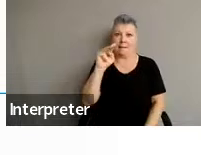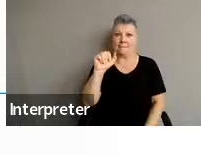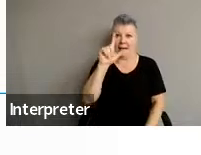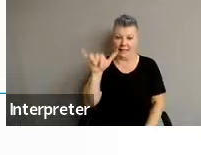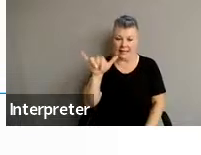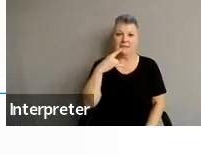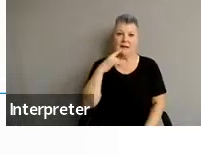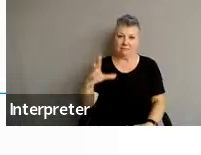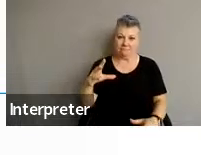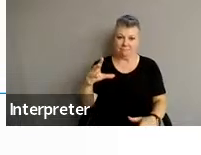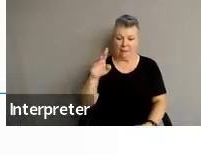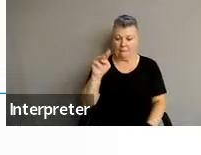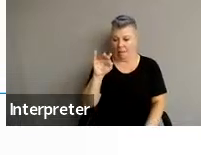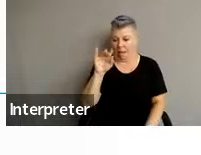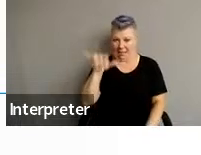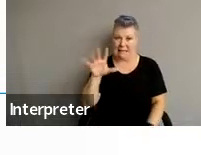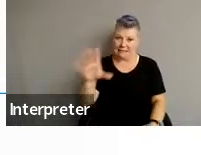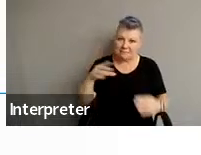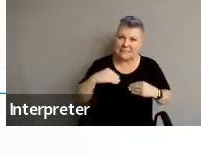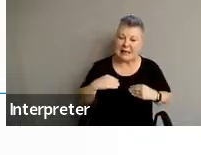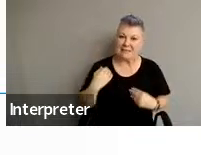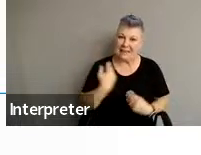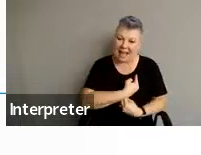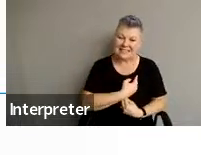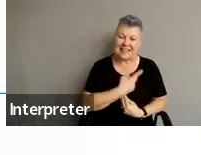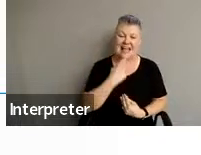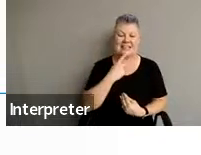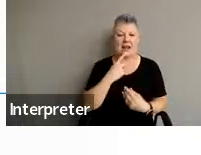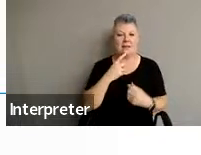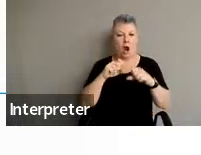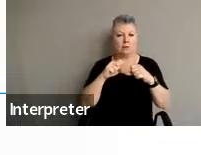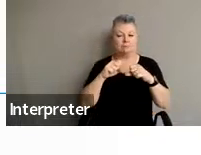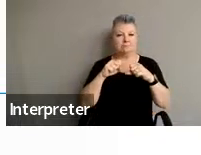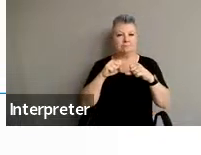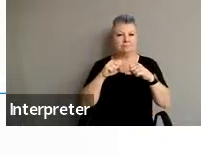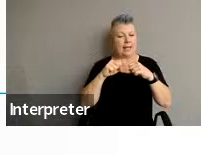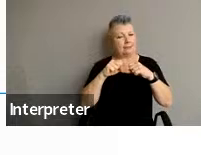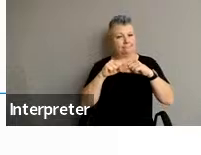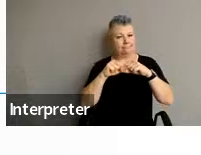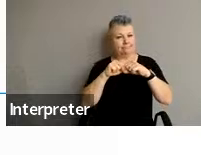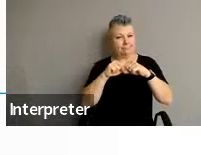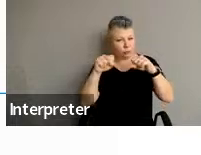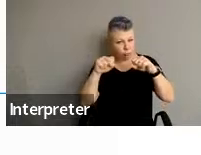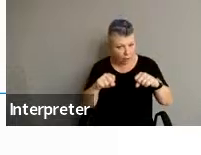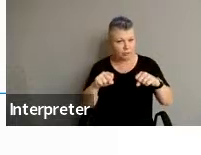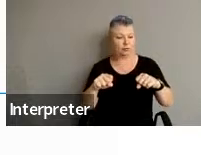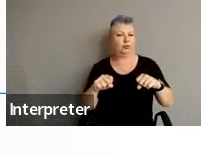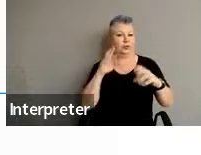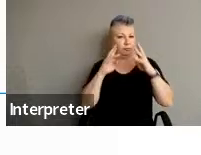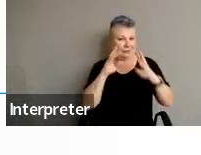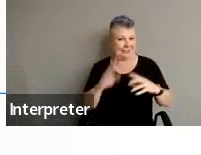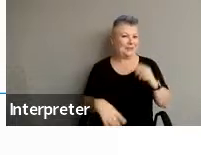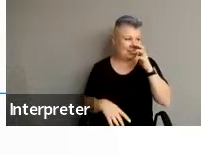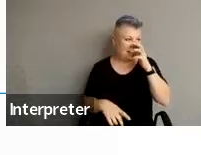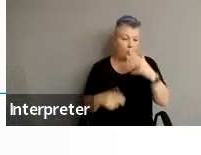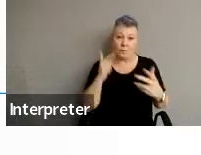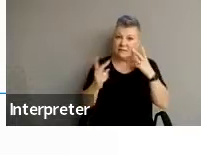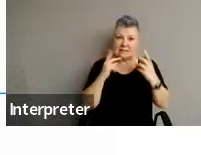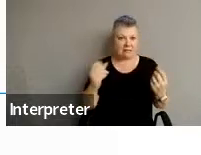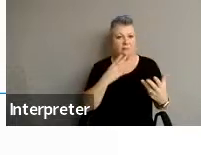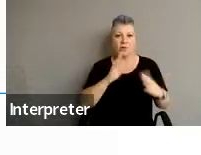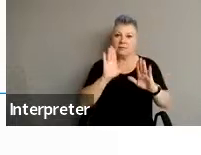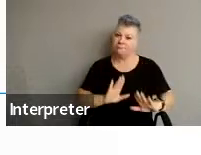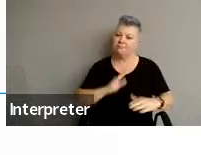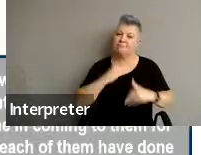on as our structure maker, if you will. So we've made a lot of really great progress. So we just want to kind of share with some